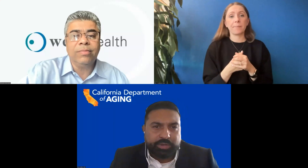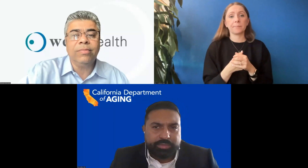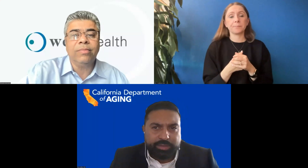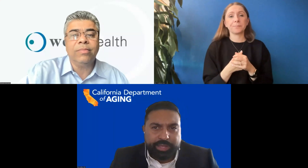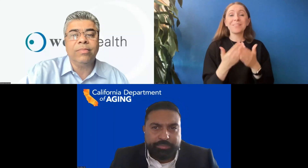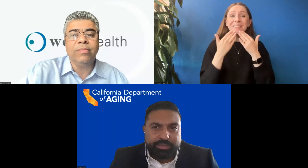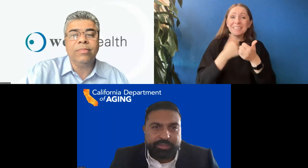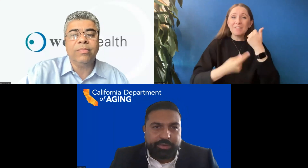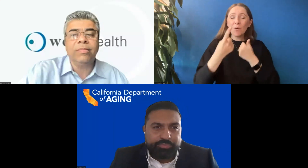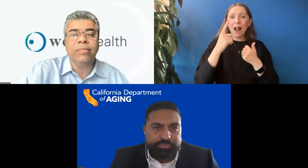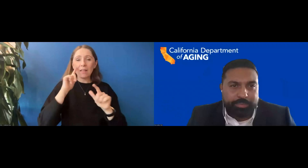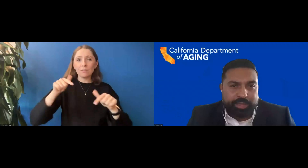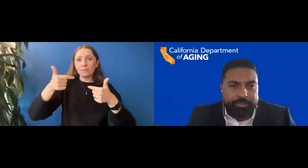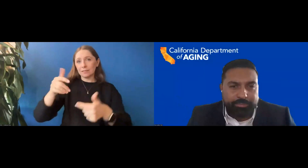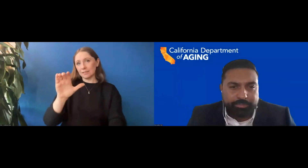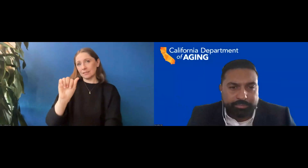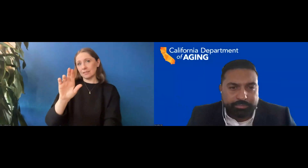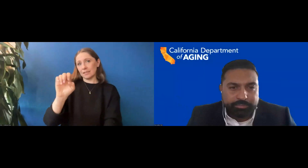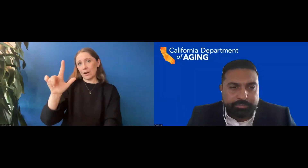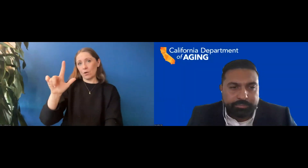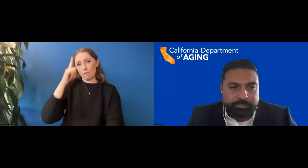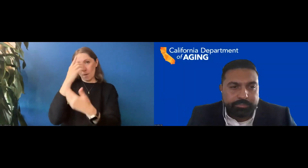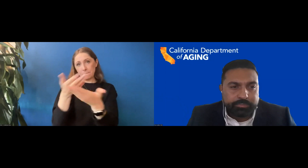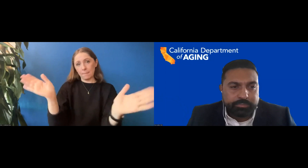So thanks, everyone. I think I'm gonna hand it back to Carol for public comment.